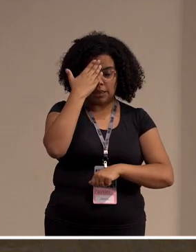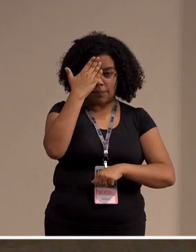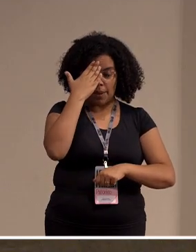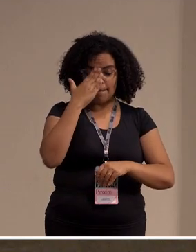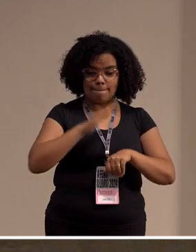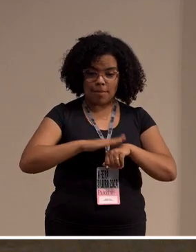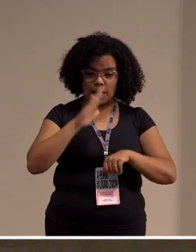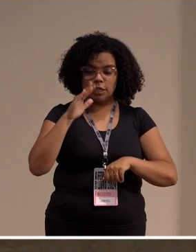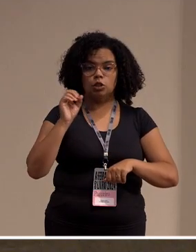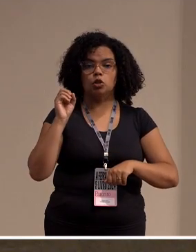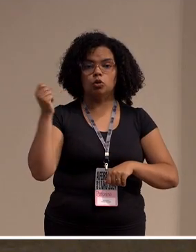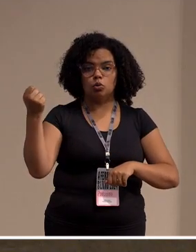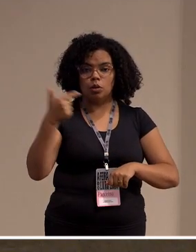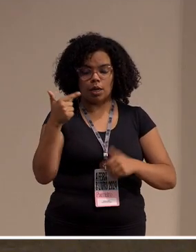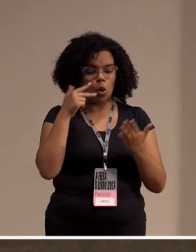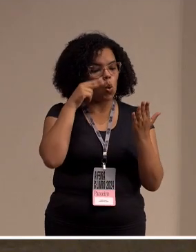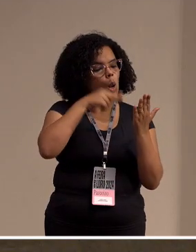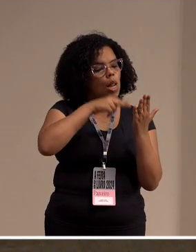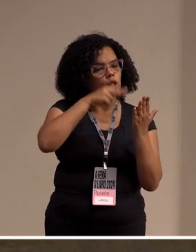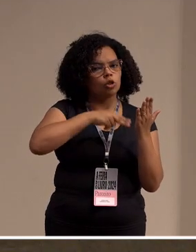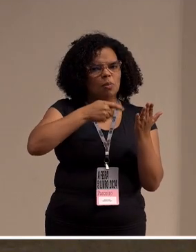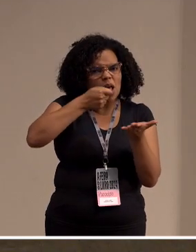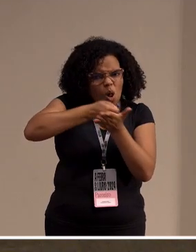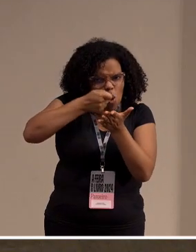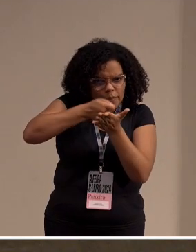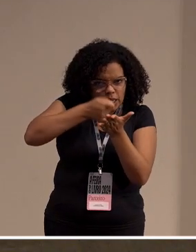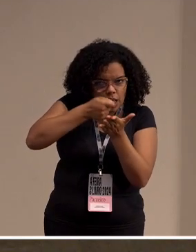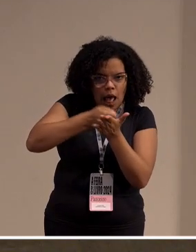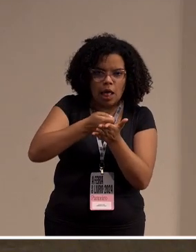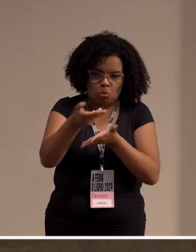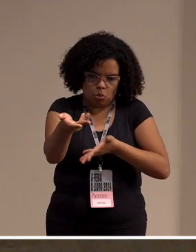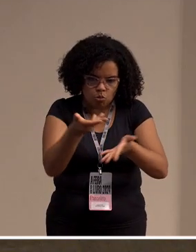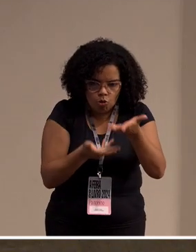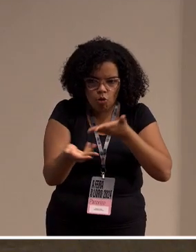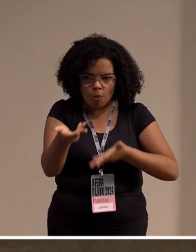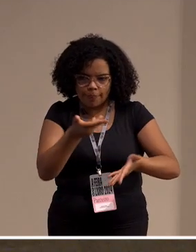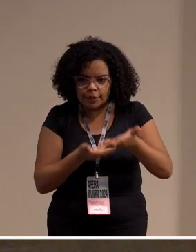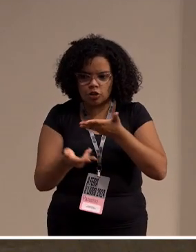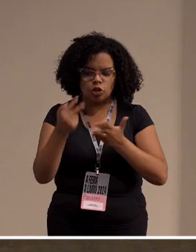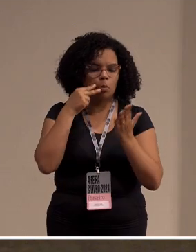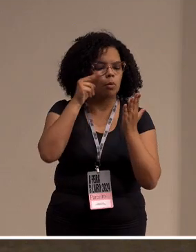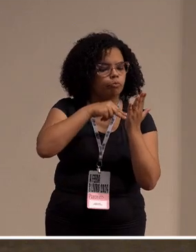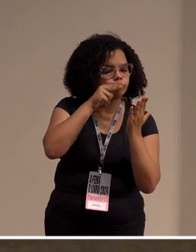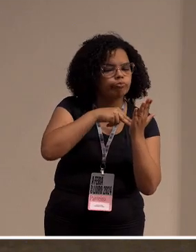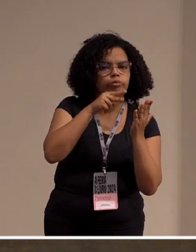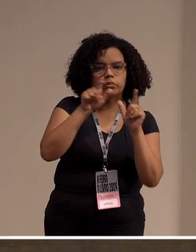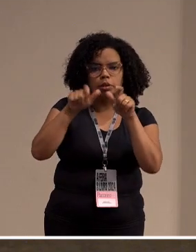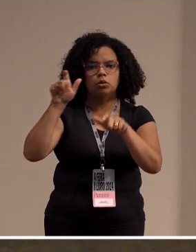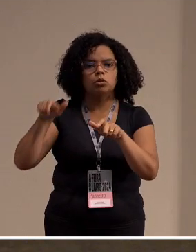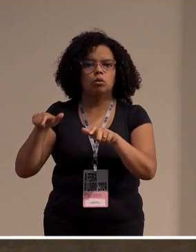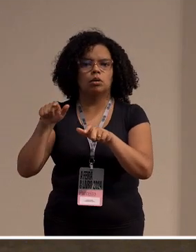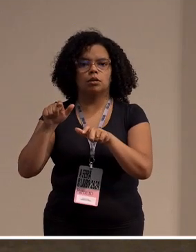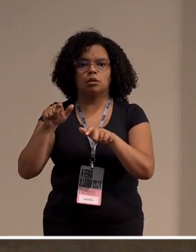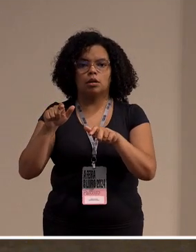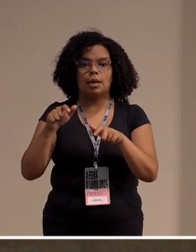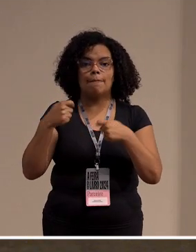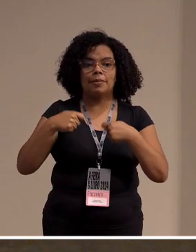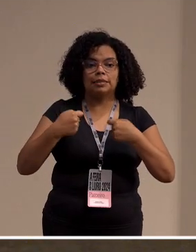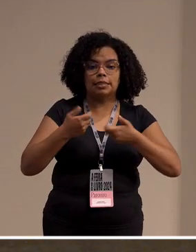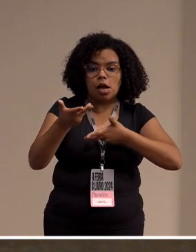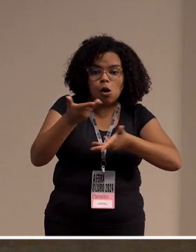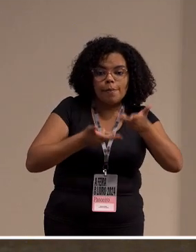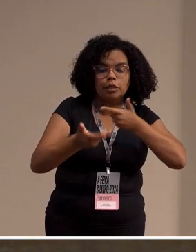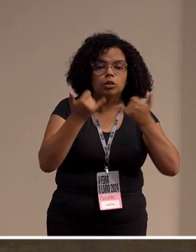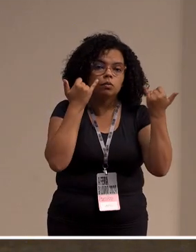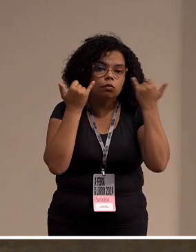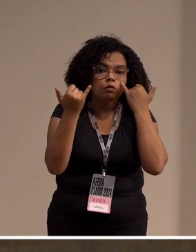share all of that with the reader. Just share the parts of the information that move the story along and hold the reader's interest.